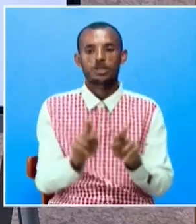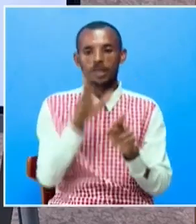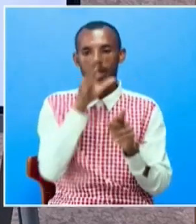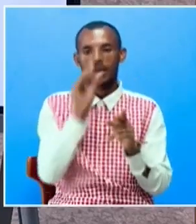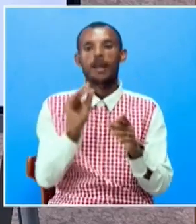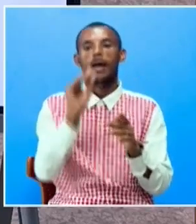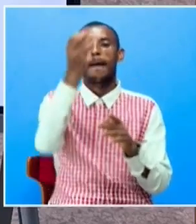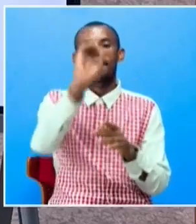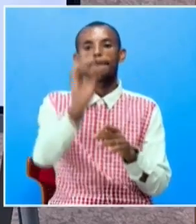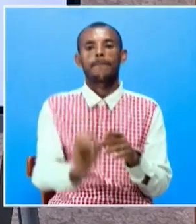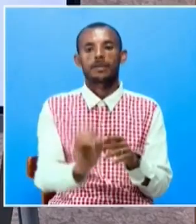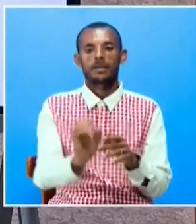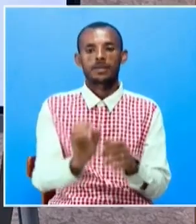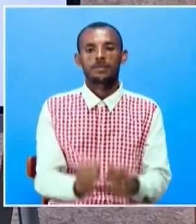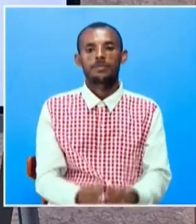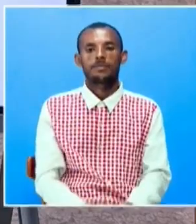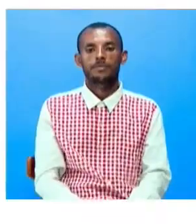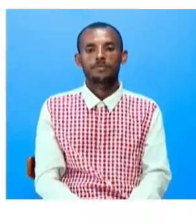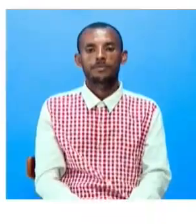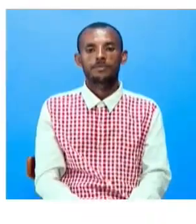percentage.